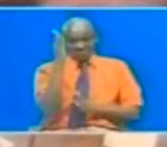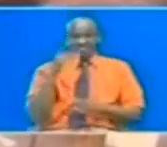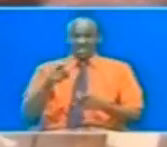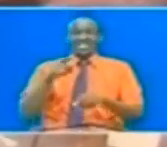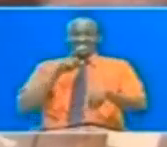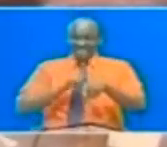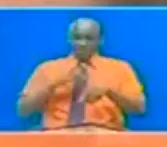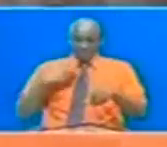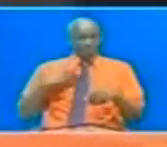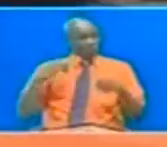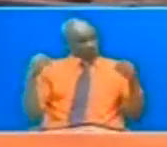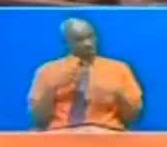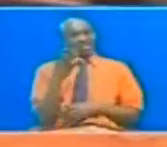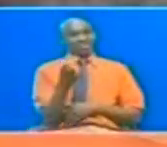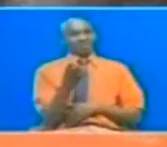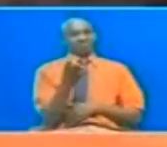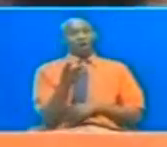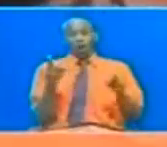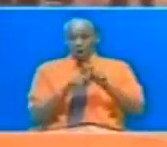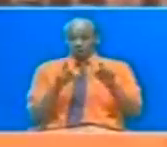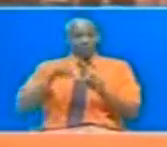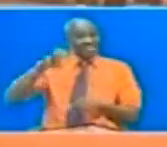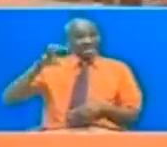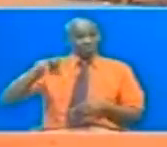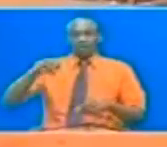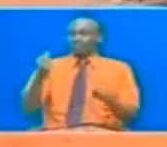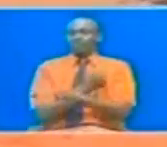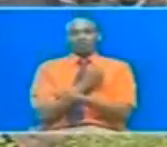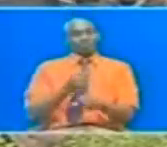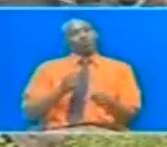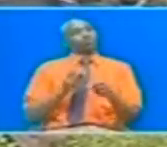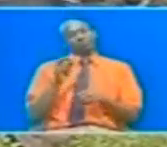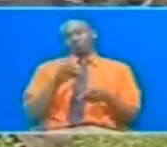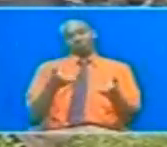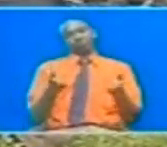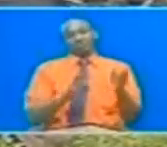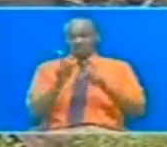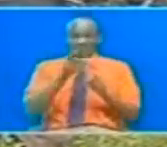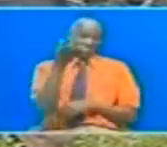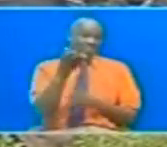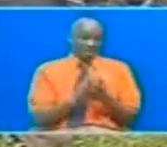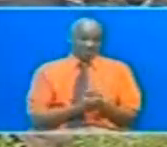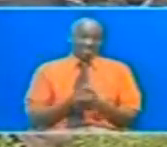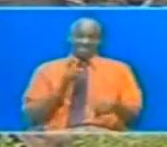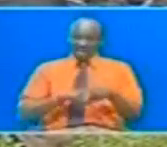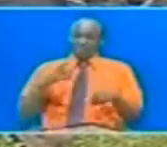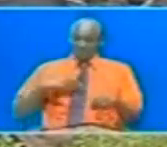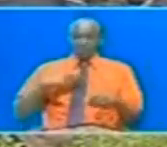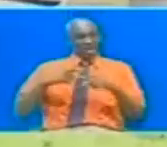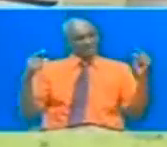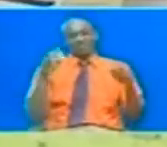tension remains high. Even public service vehicles cannot ply this route since the incident has created fear and